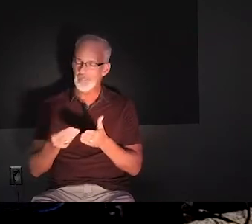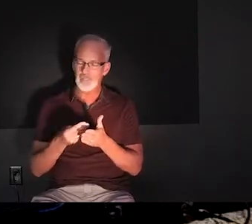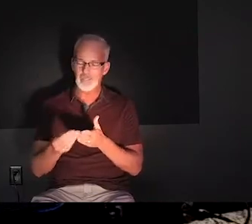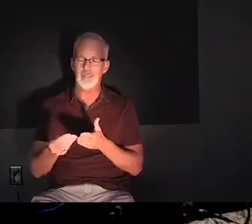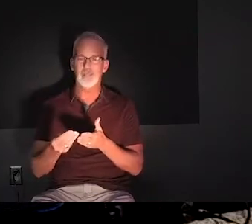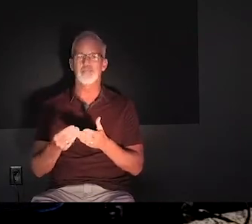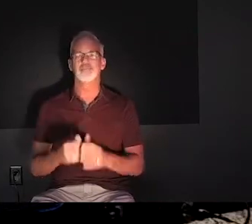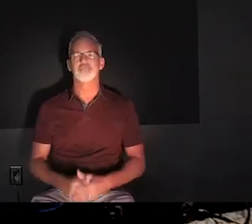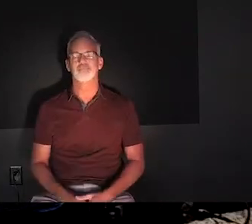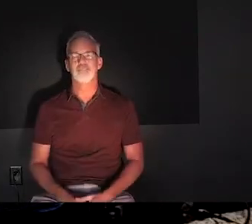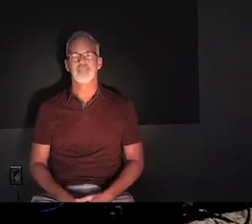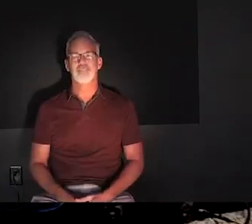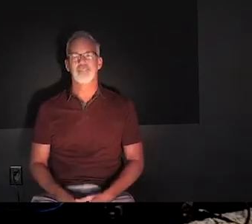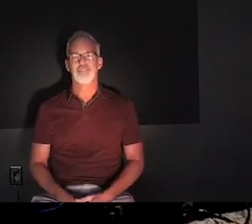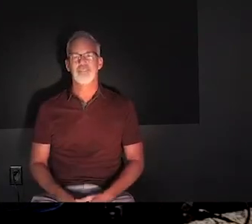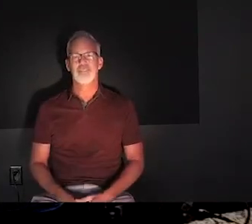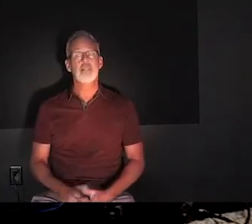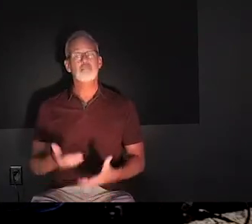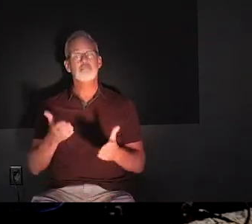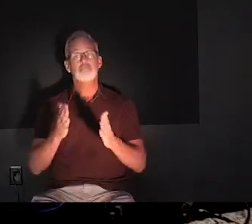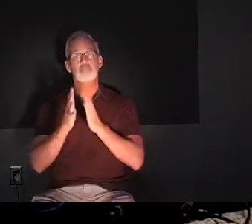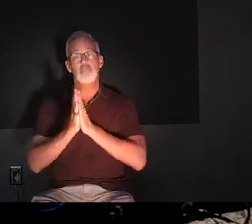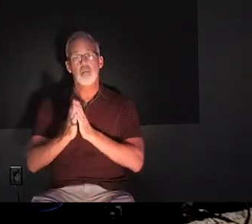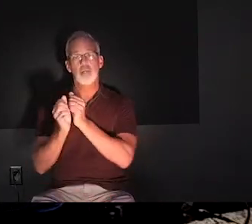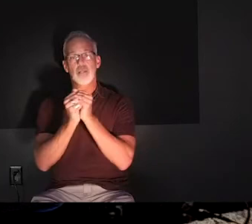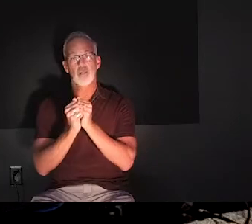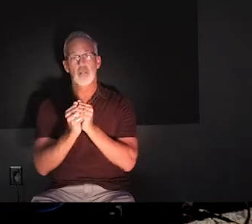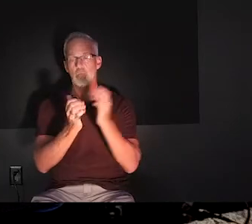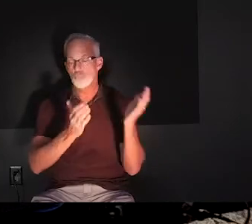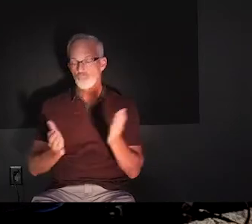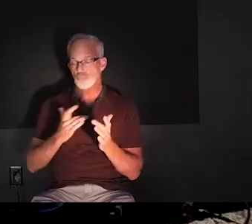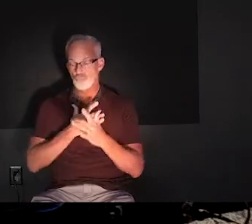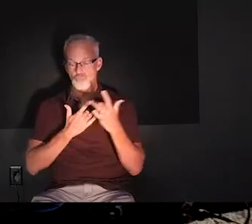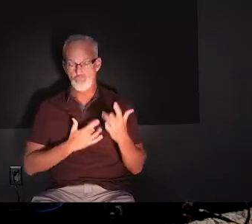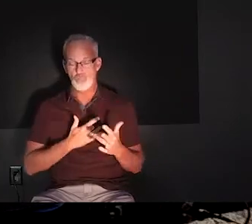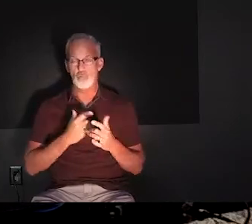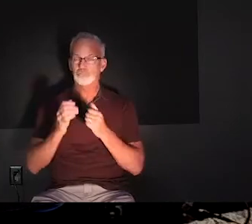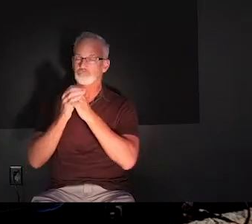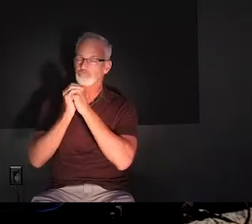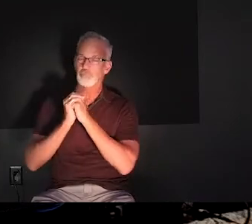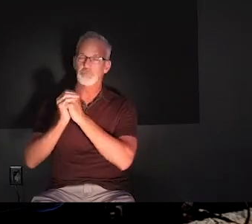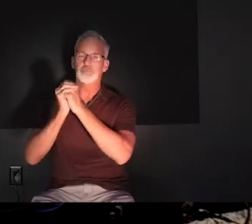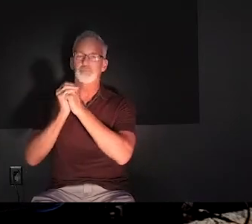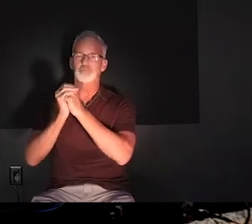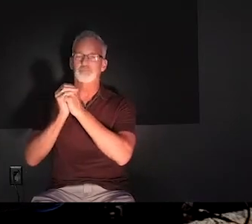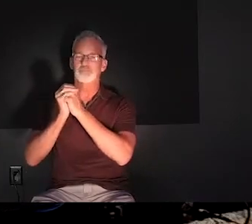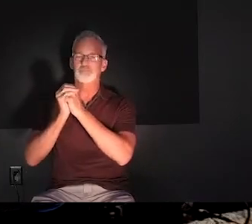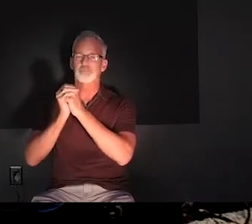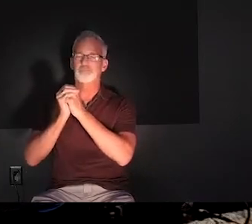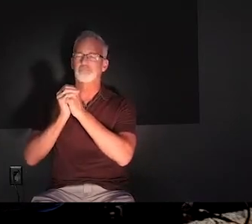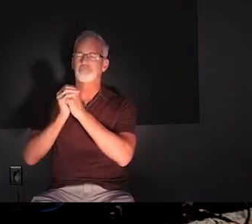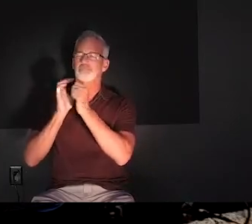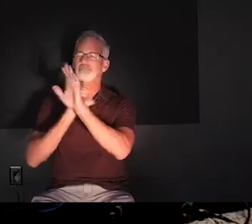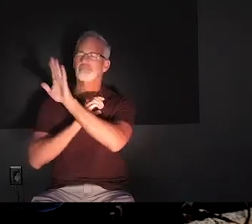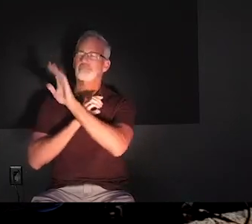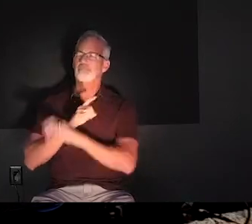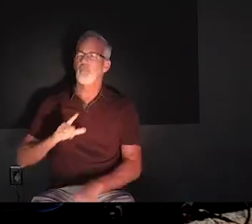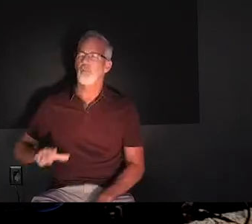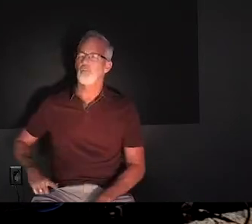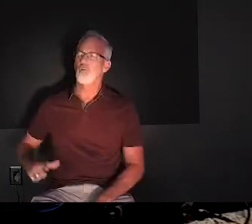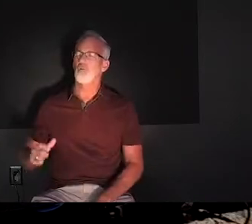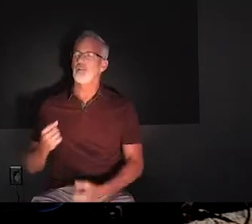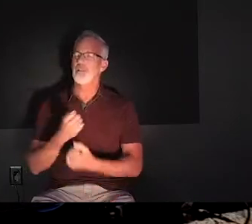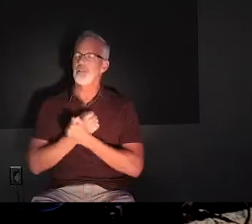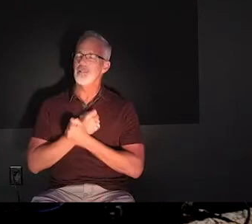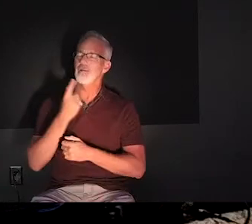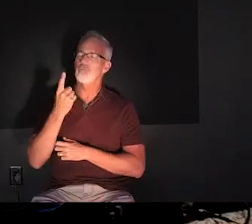at First Daytona. So let's pray together and prepare our hearts for worship. Lord, we love you so much.